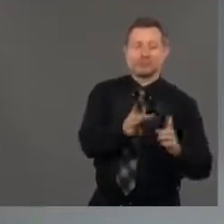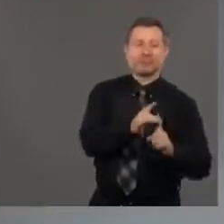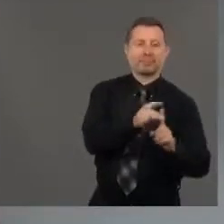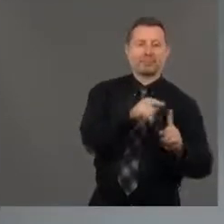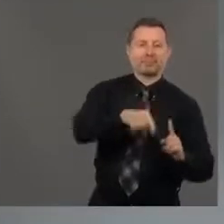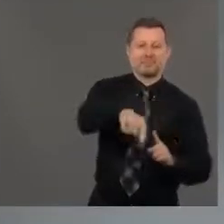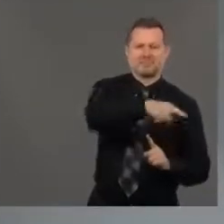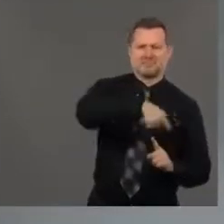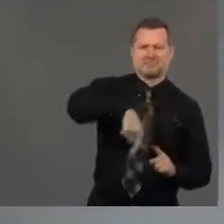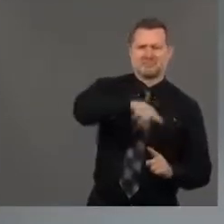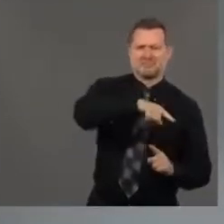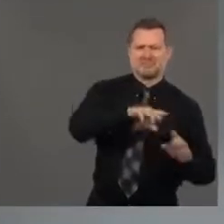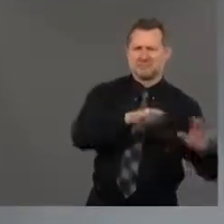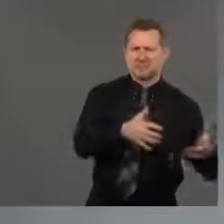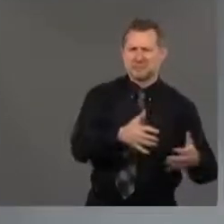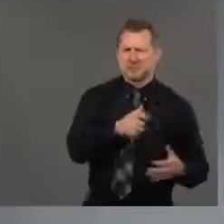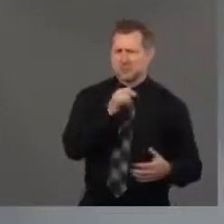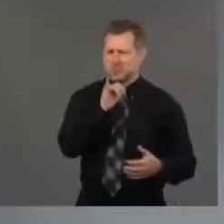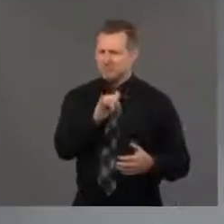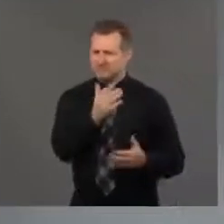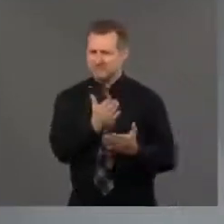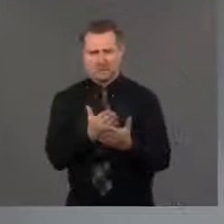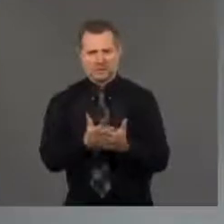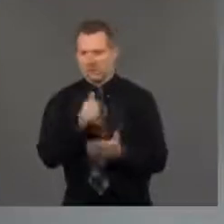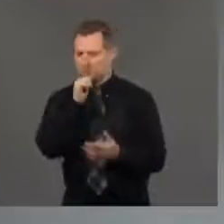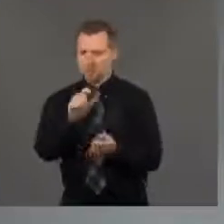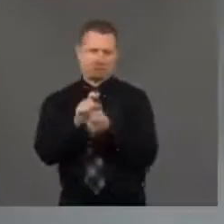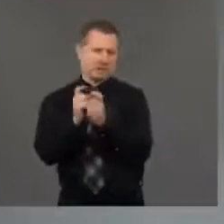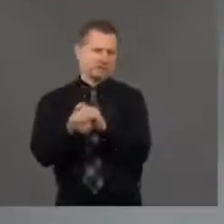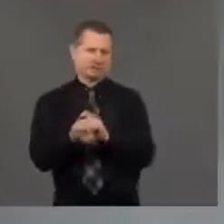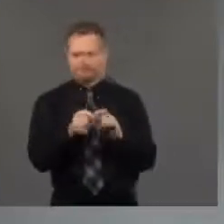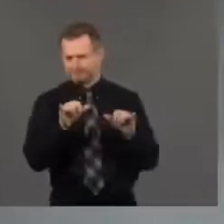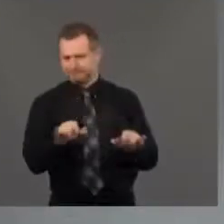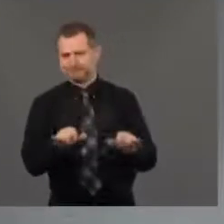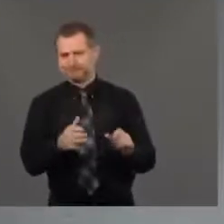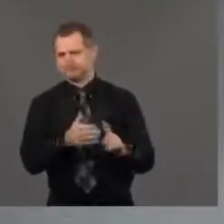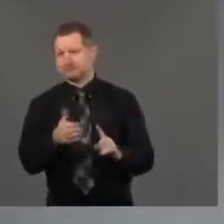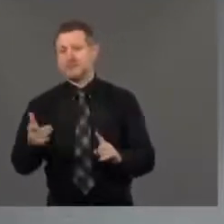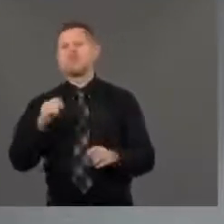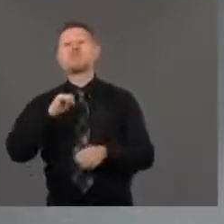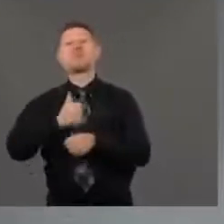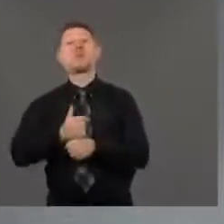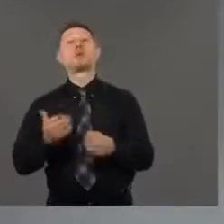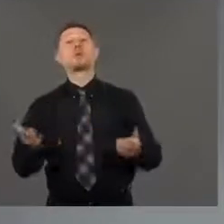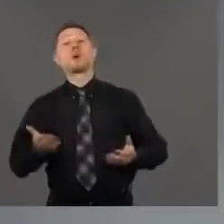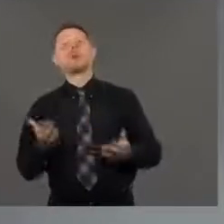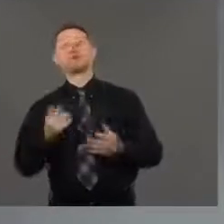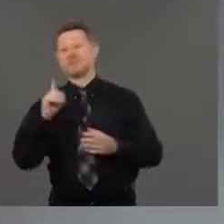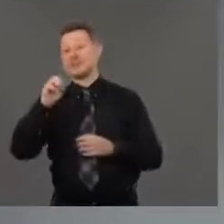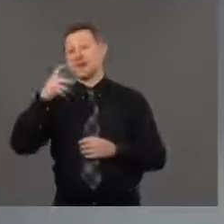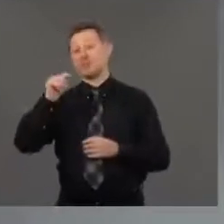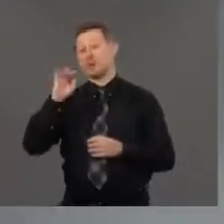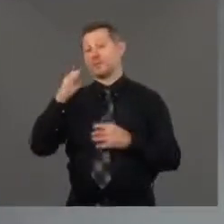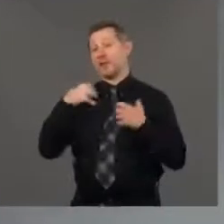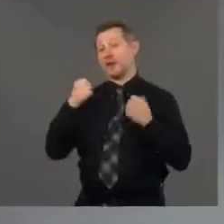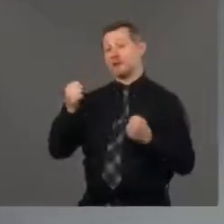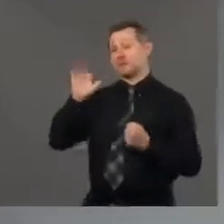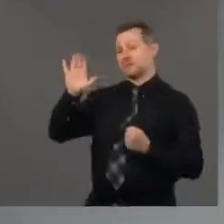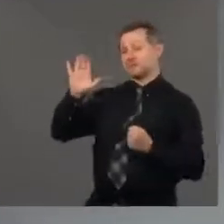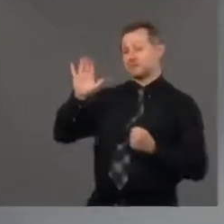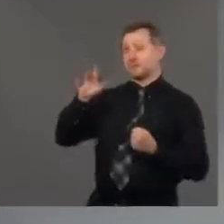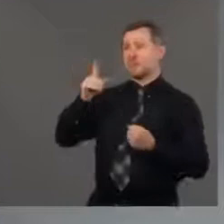on. So those material facts would not be changed one way or another. But we were basing it on the public. The Department of Health was basing it on the public data that everybody